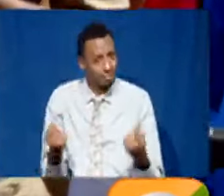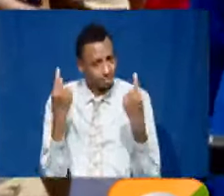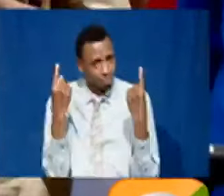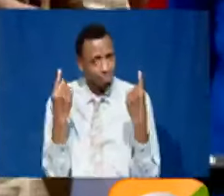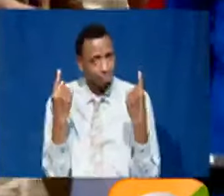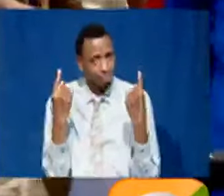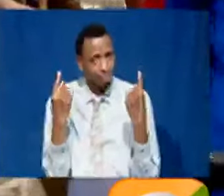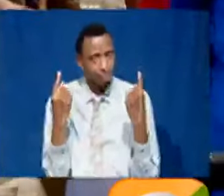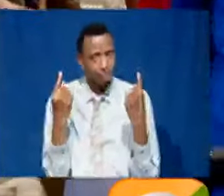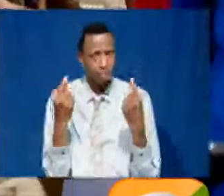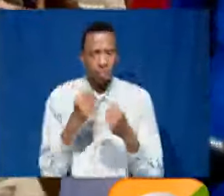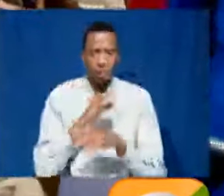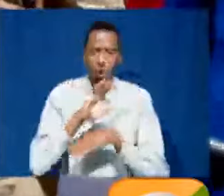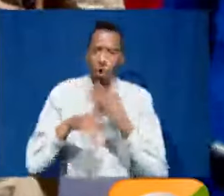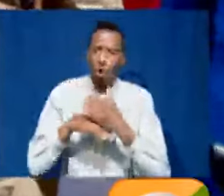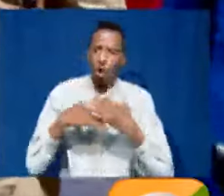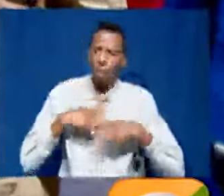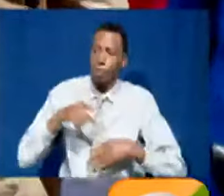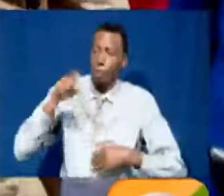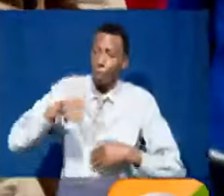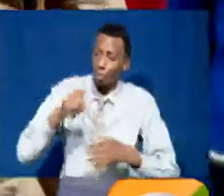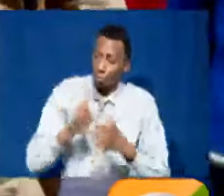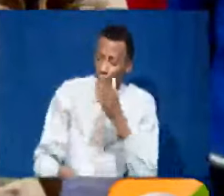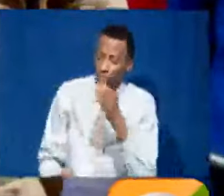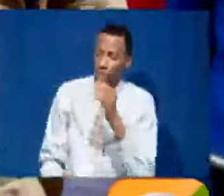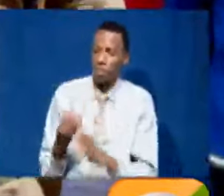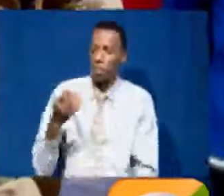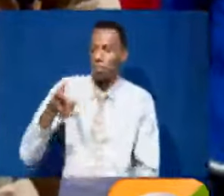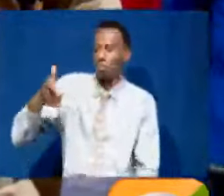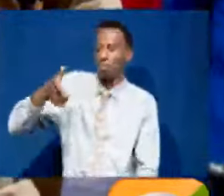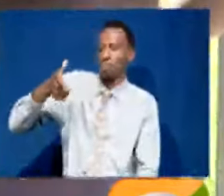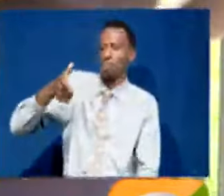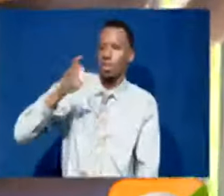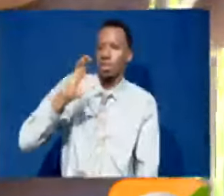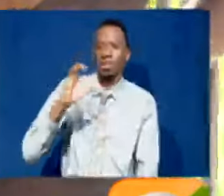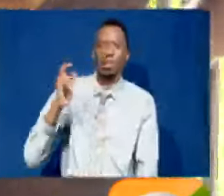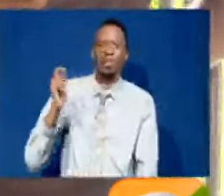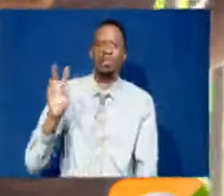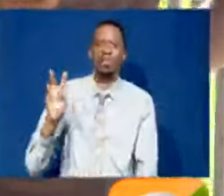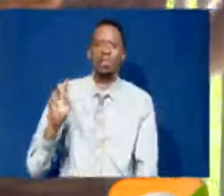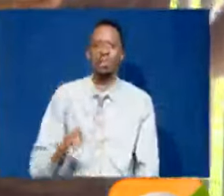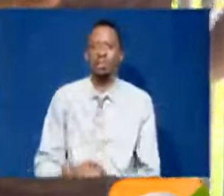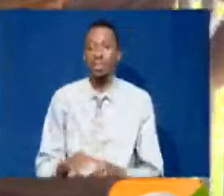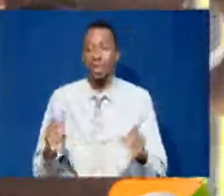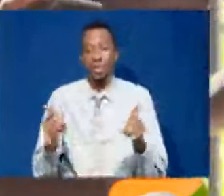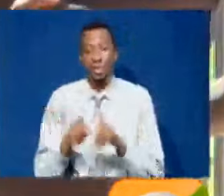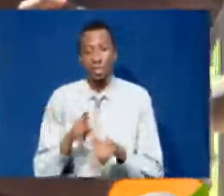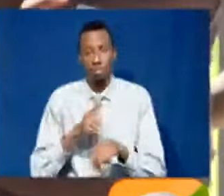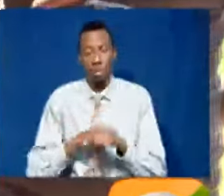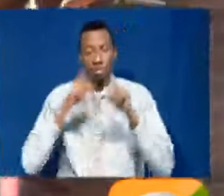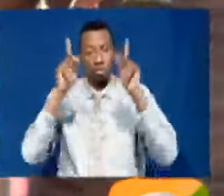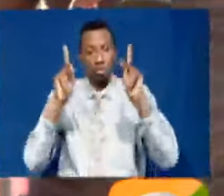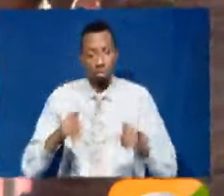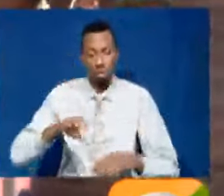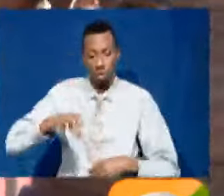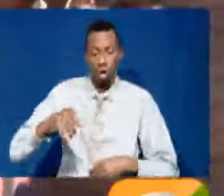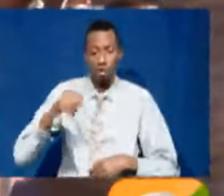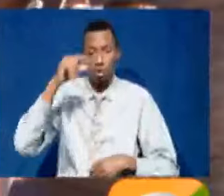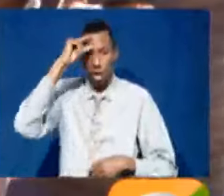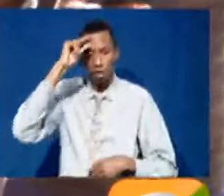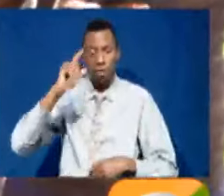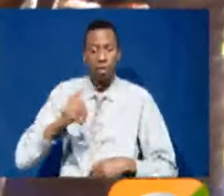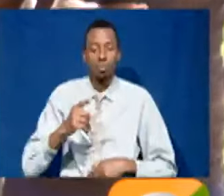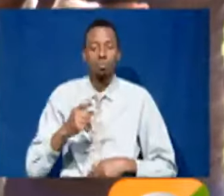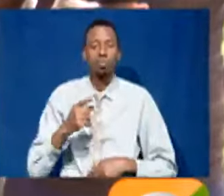Umeelewa. Kila mtu lazima aweke nini? CCTV camera. At the same time, the Kisumu County government has issued